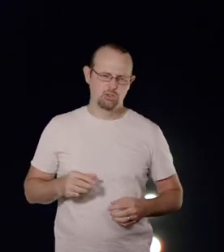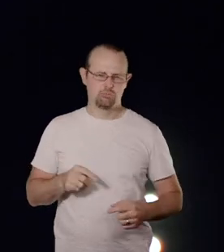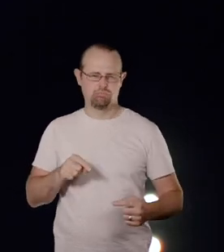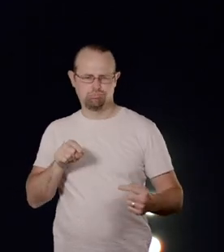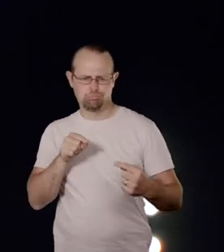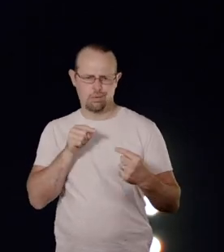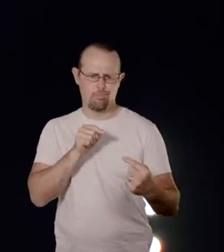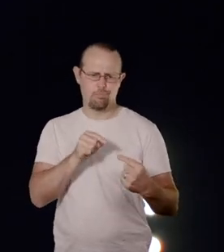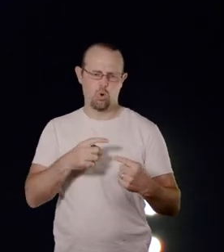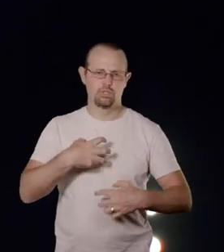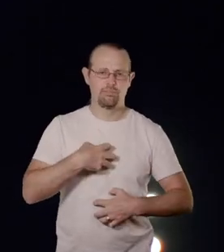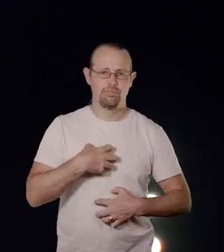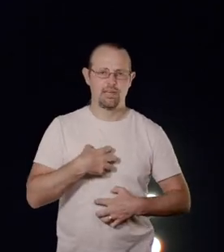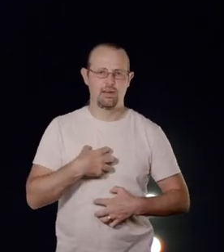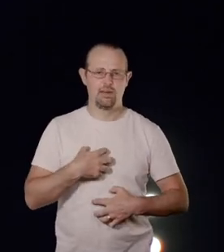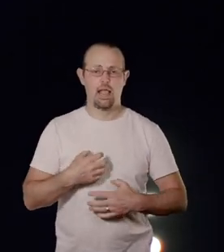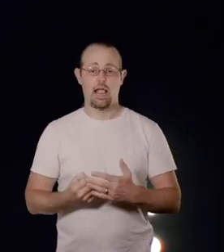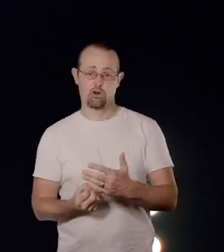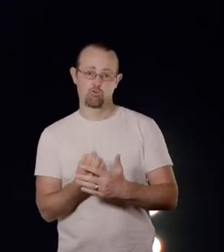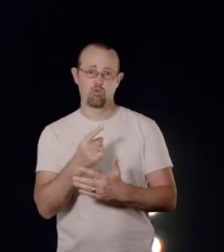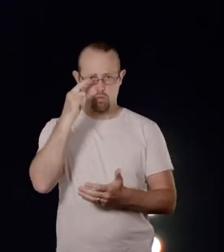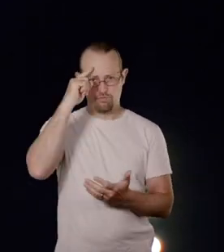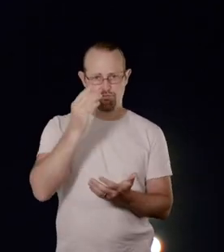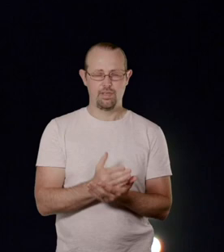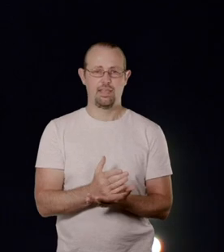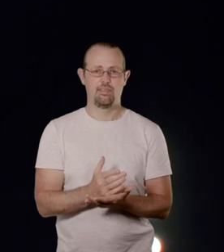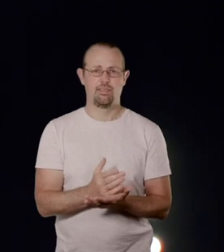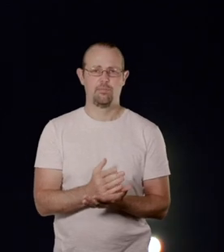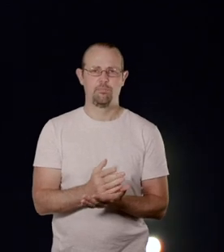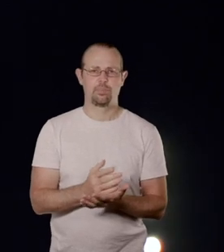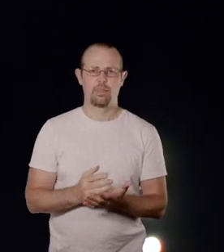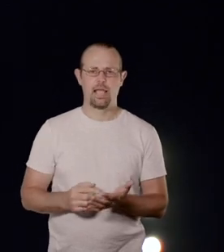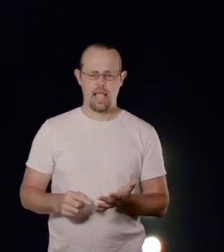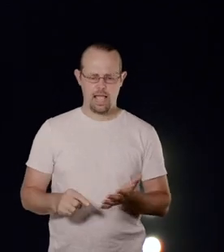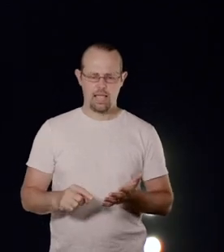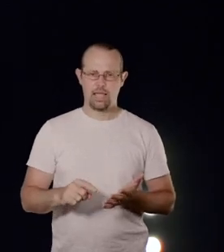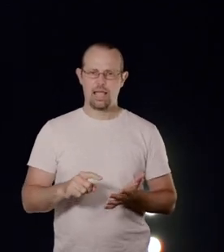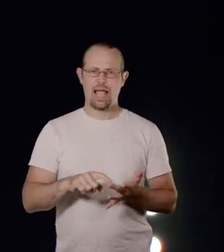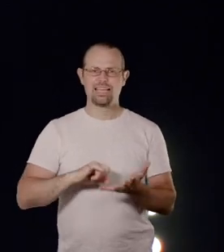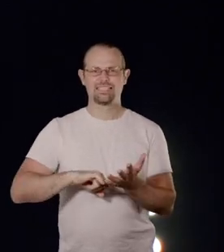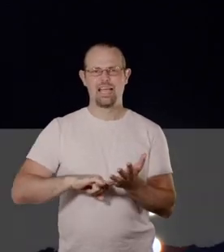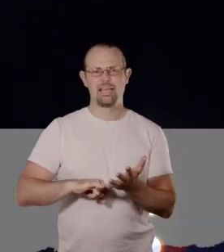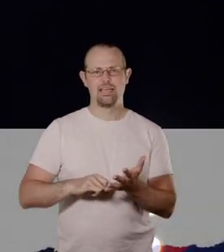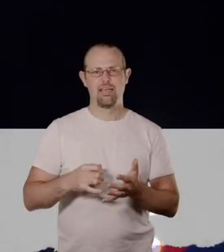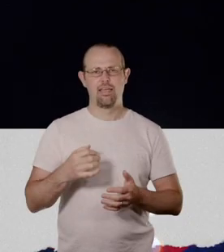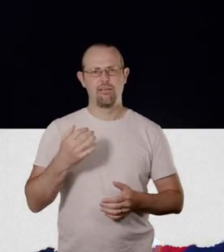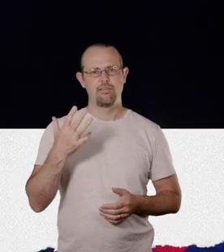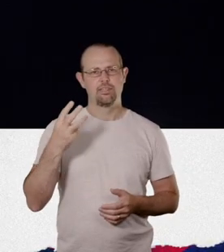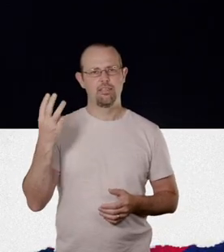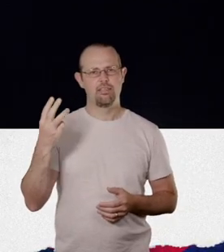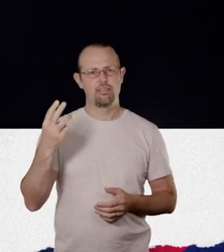and nurture faith. You know, Isaiah 53, let me find that, Isaiah 53